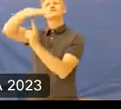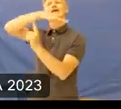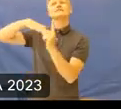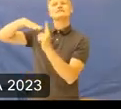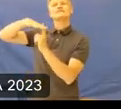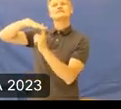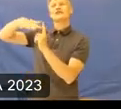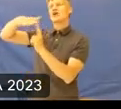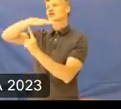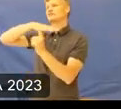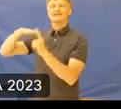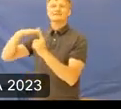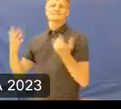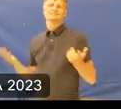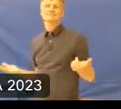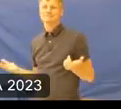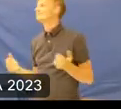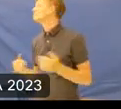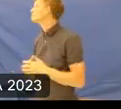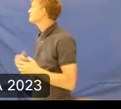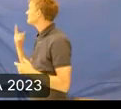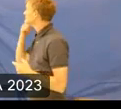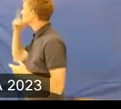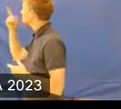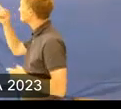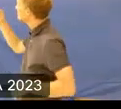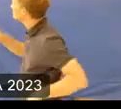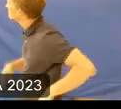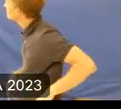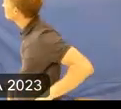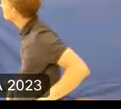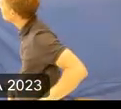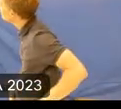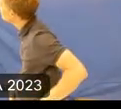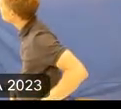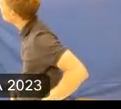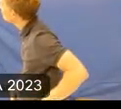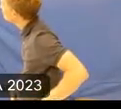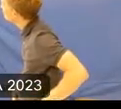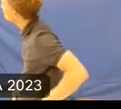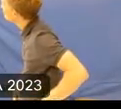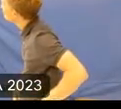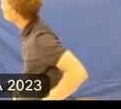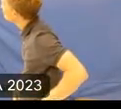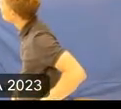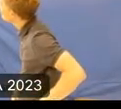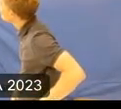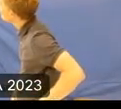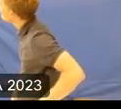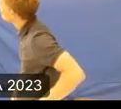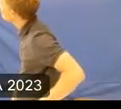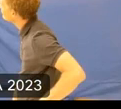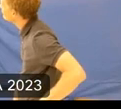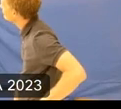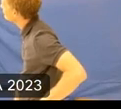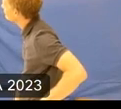presuppose when you can, instead of saying, if I tell you, I'm sorry I'm late, my train broke down, you now